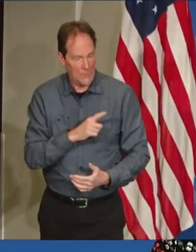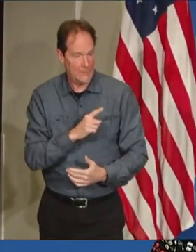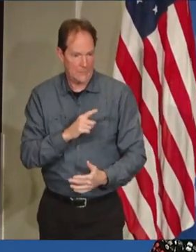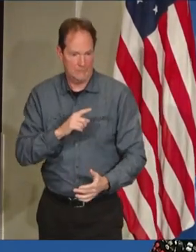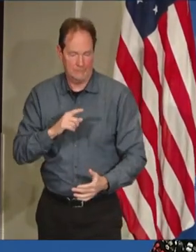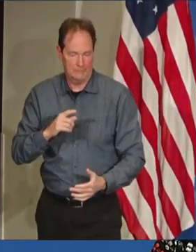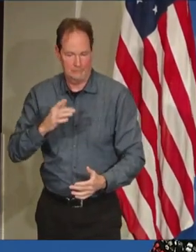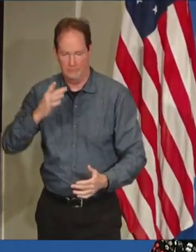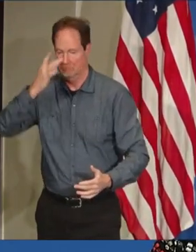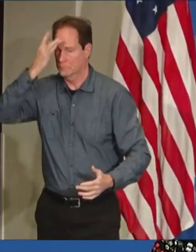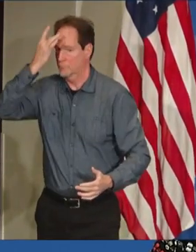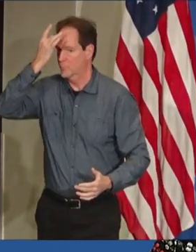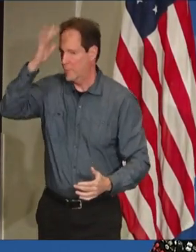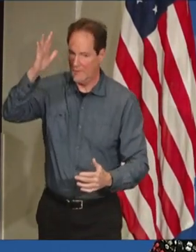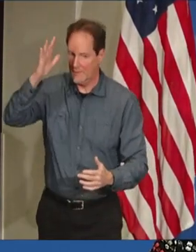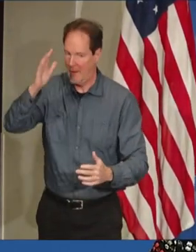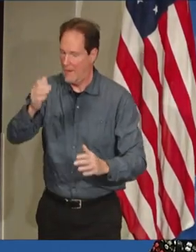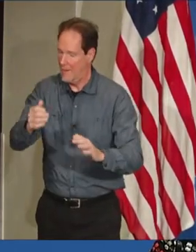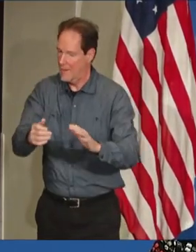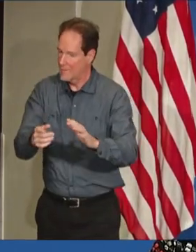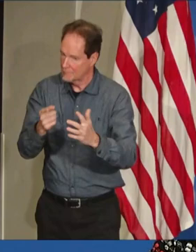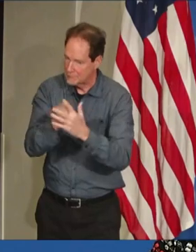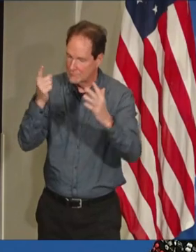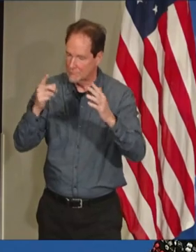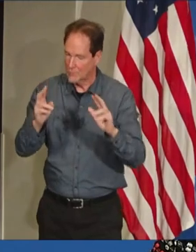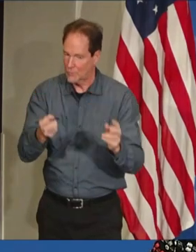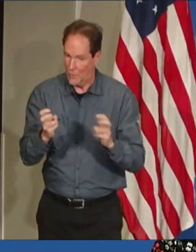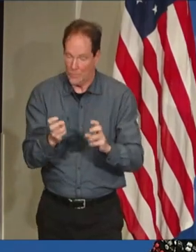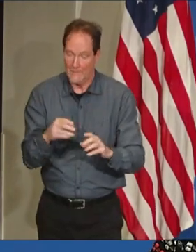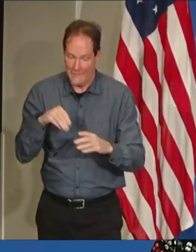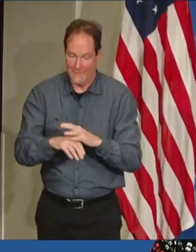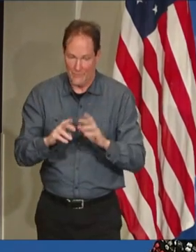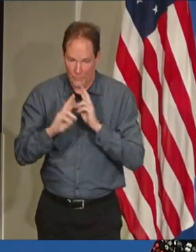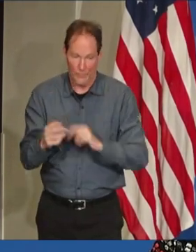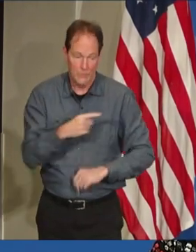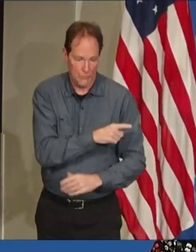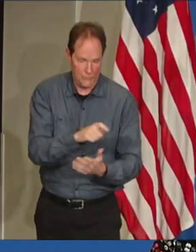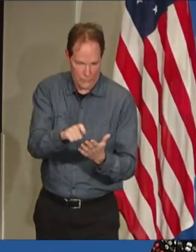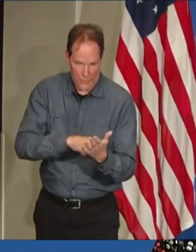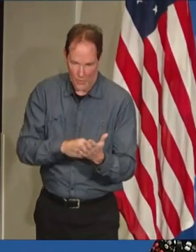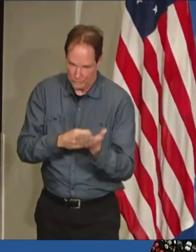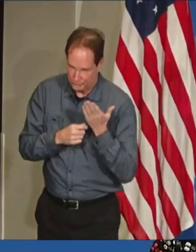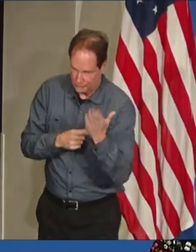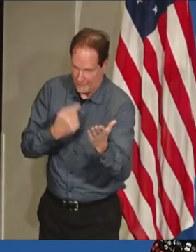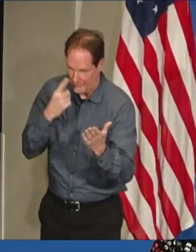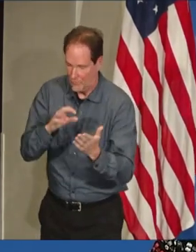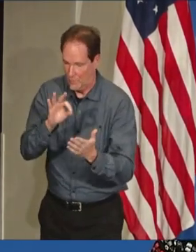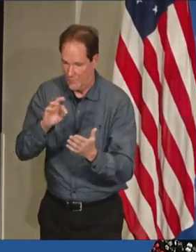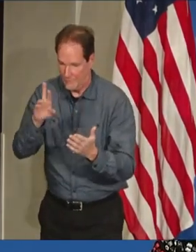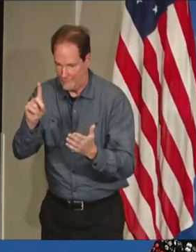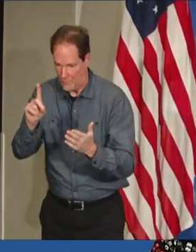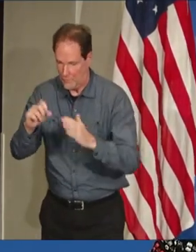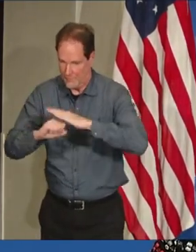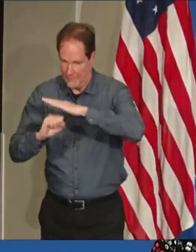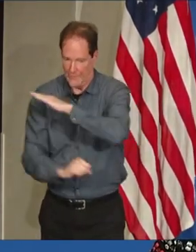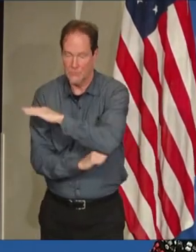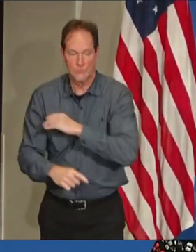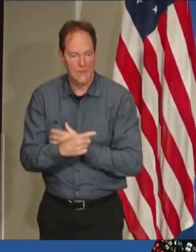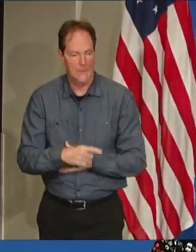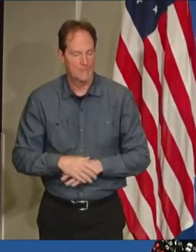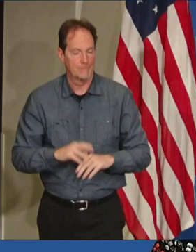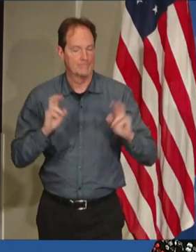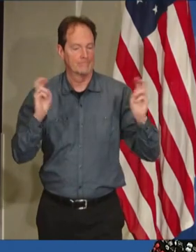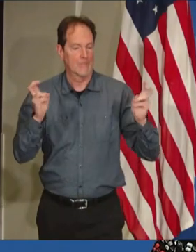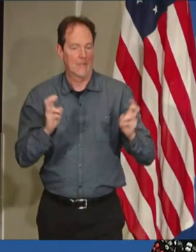brilliant and provocative quote in the report that you wrote for the Ford Foundation, where you say, "It is no